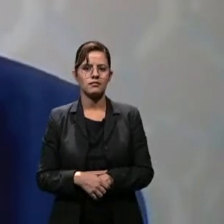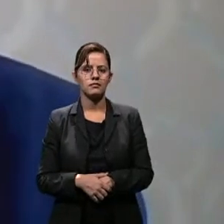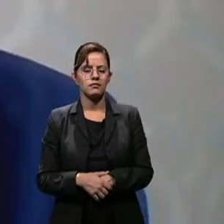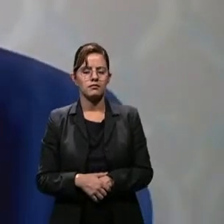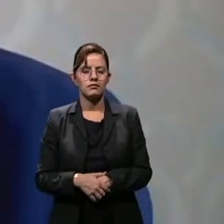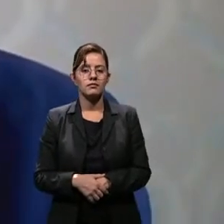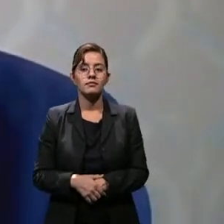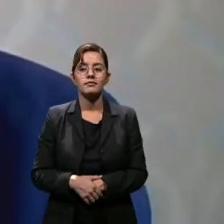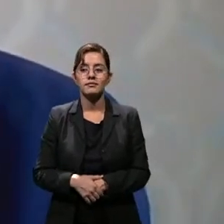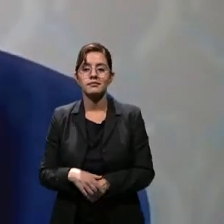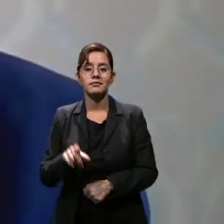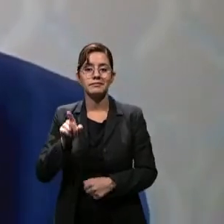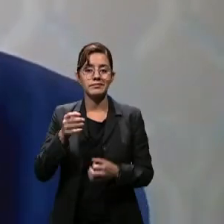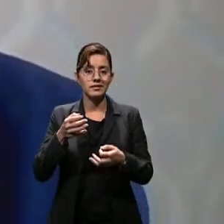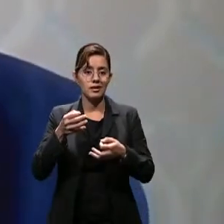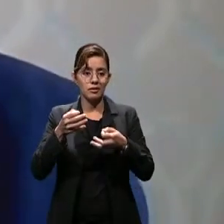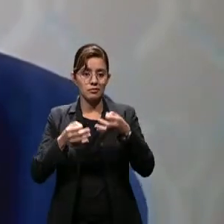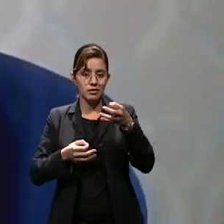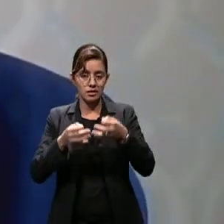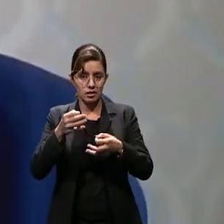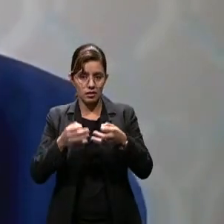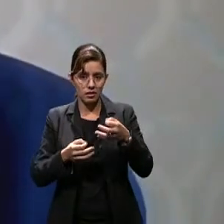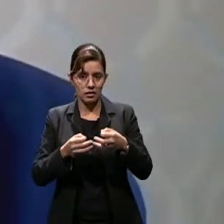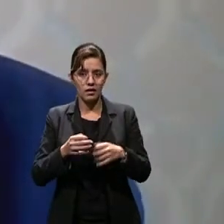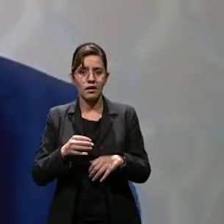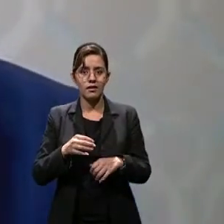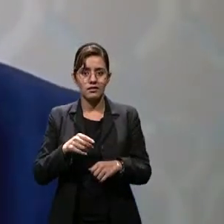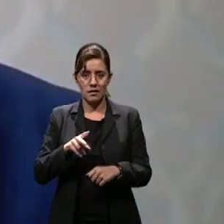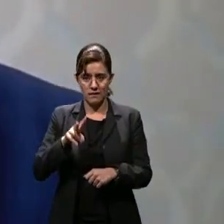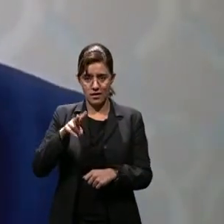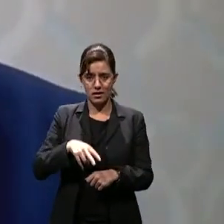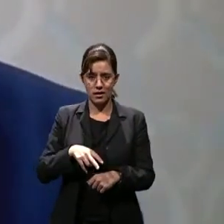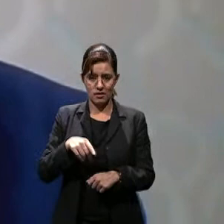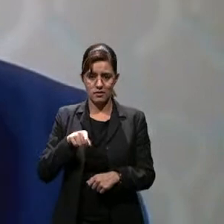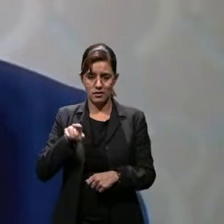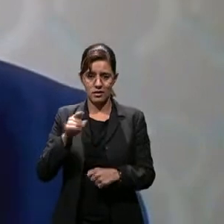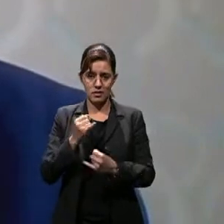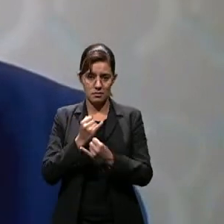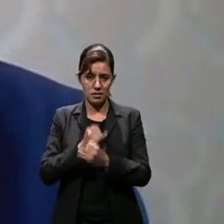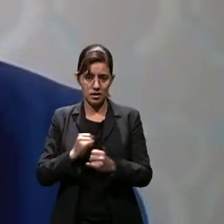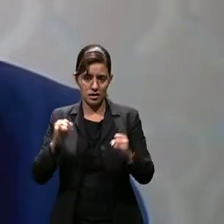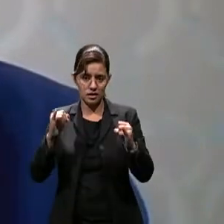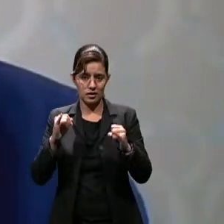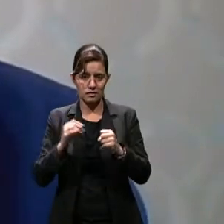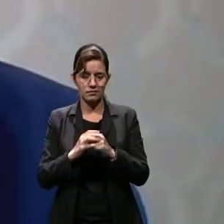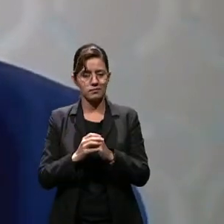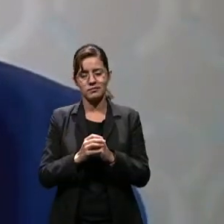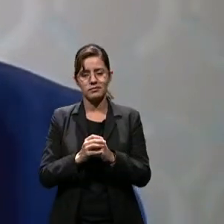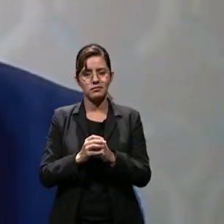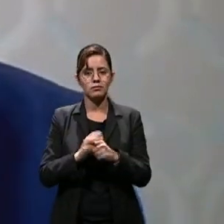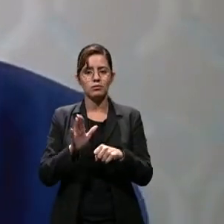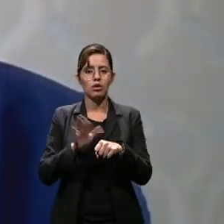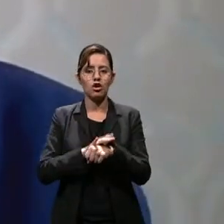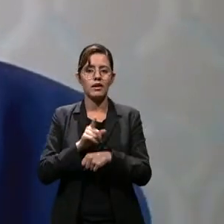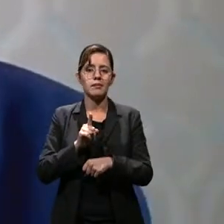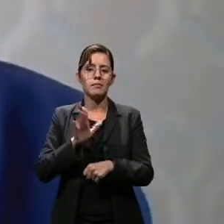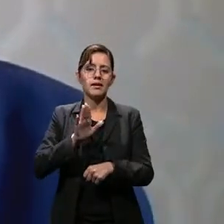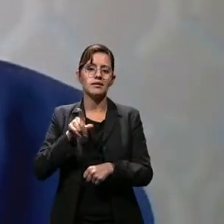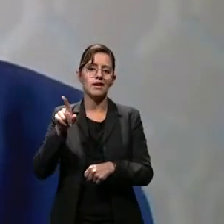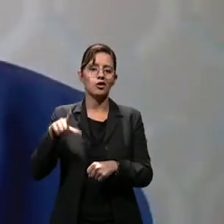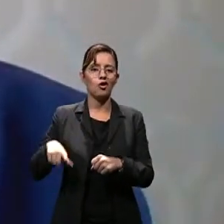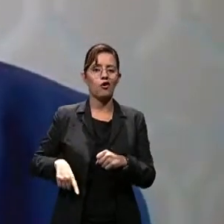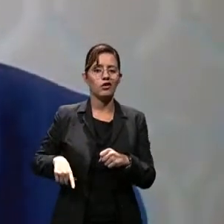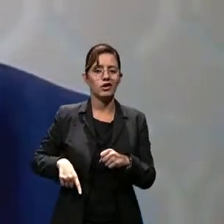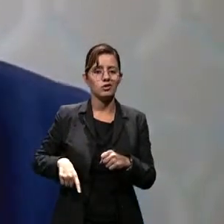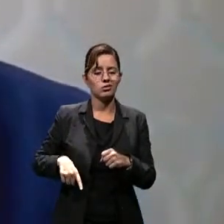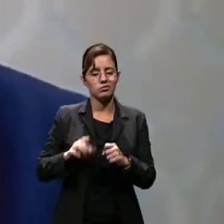the judiciary when this doesn't even have a true autonomy regarding the government